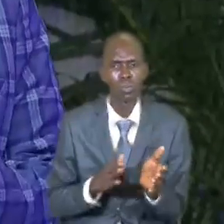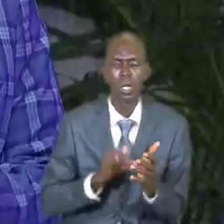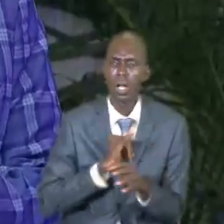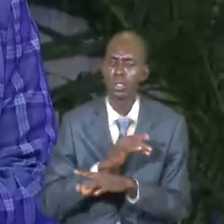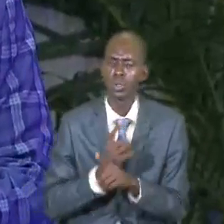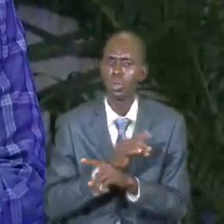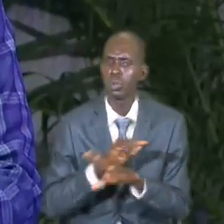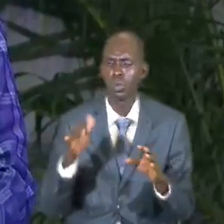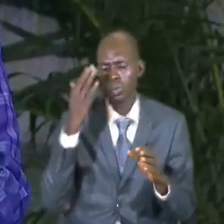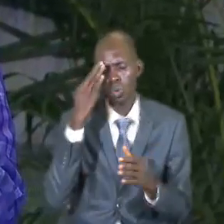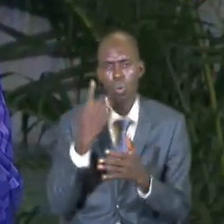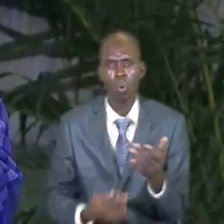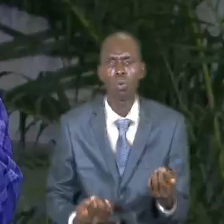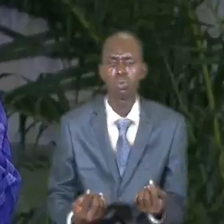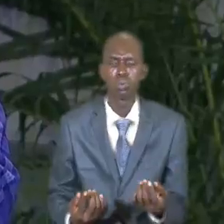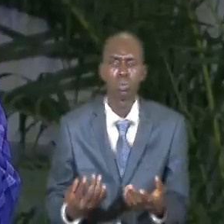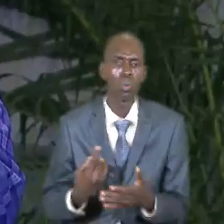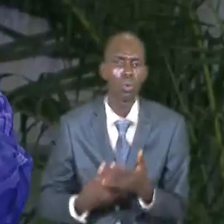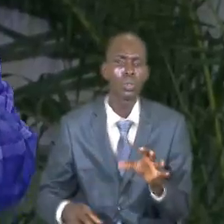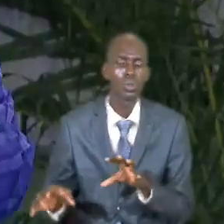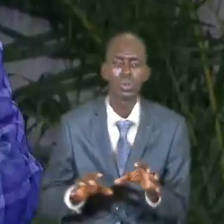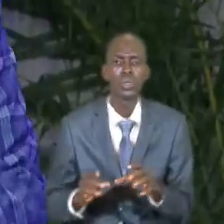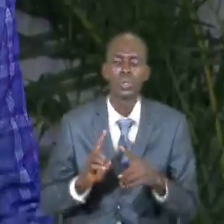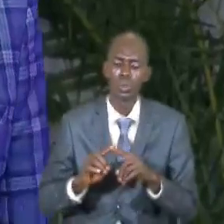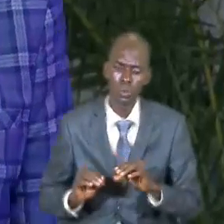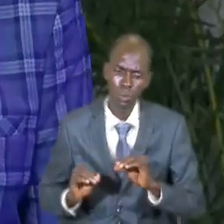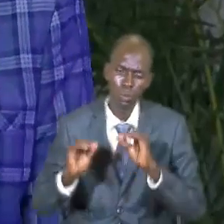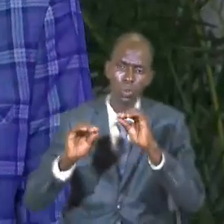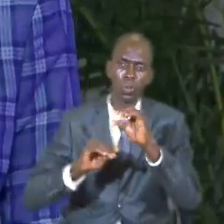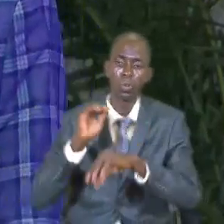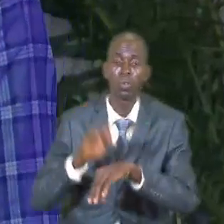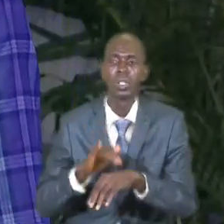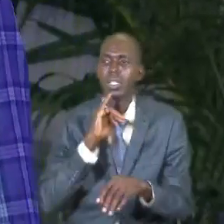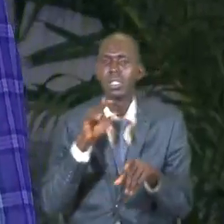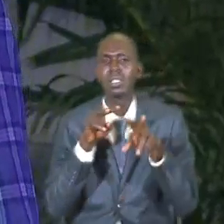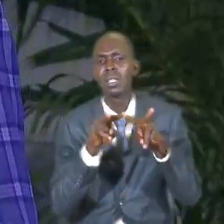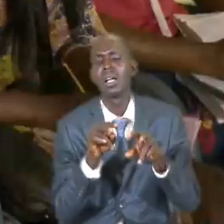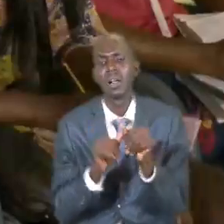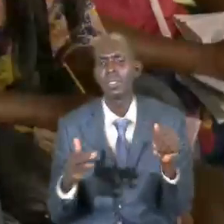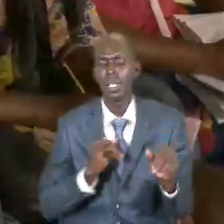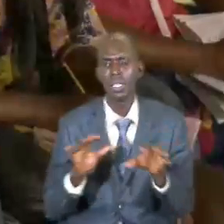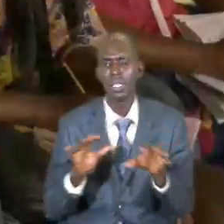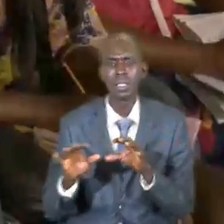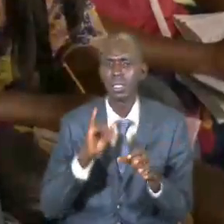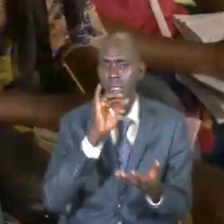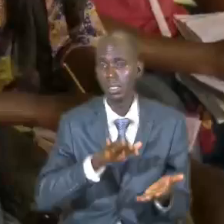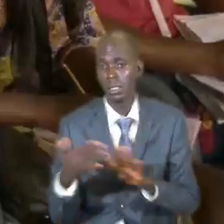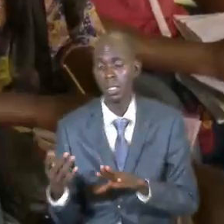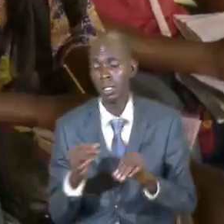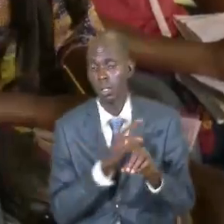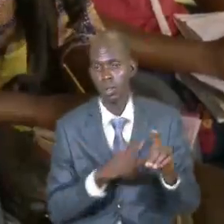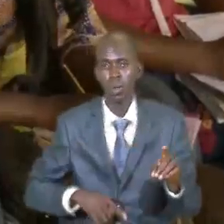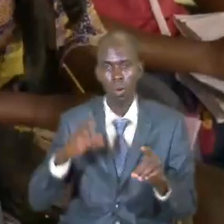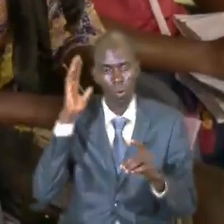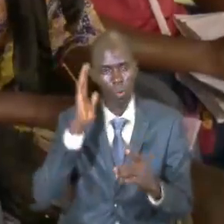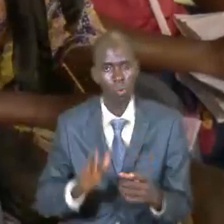like everything within is dead. The Lord will interrupt your life. Because new life